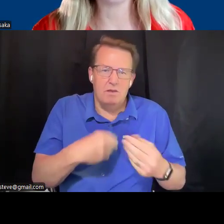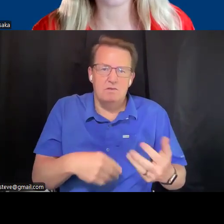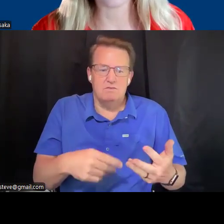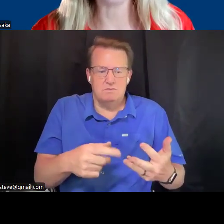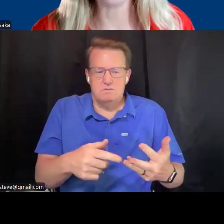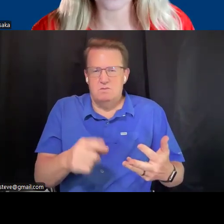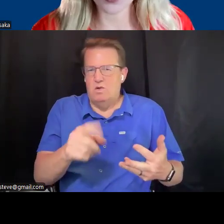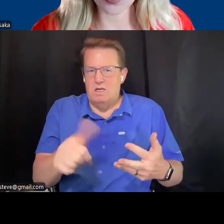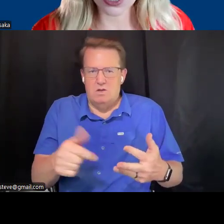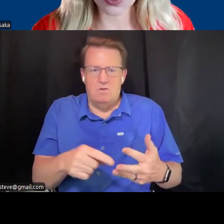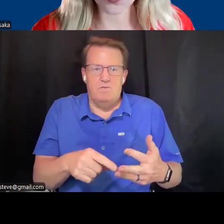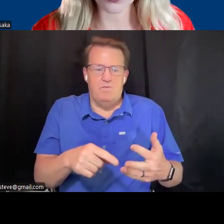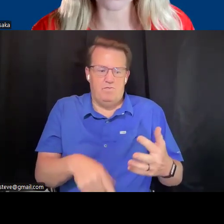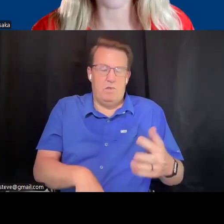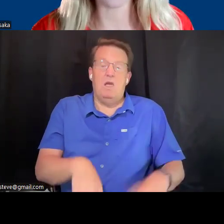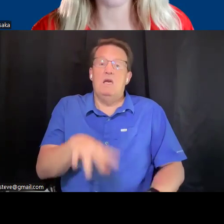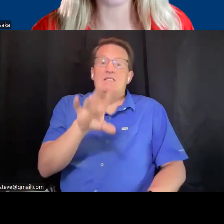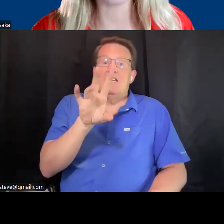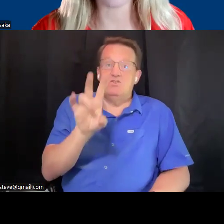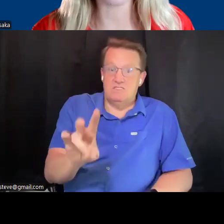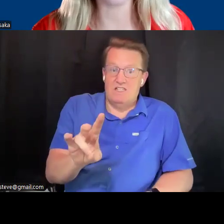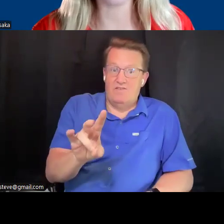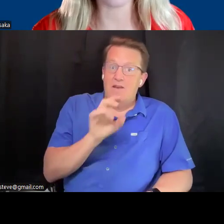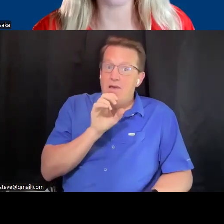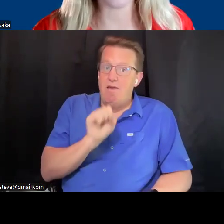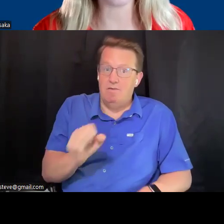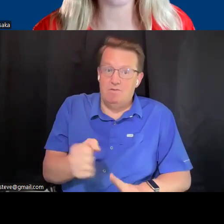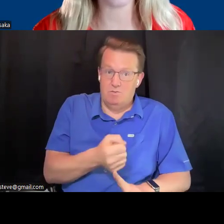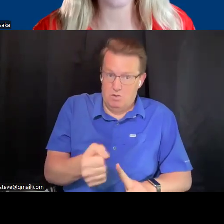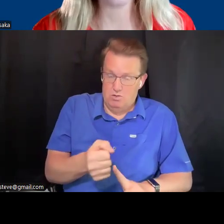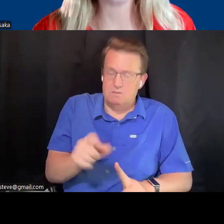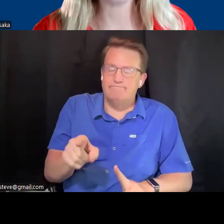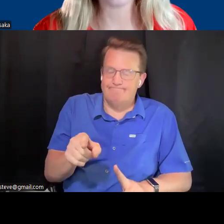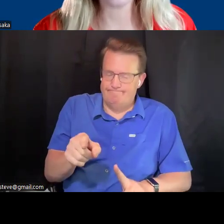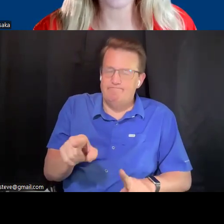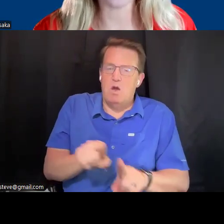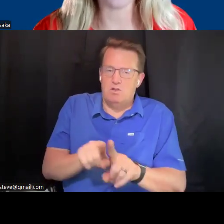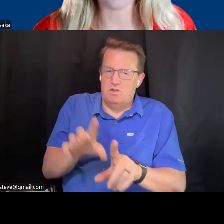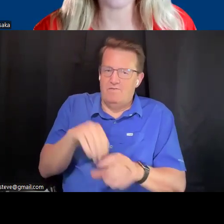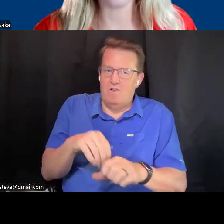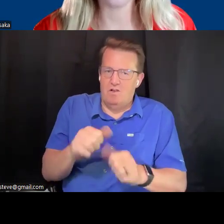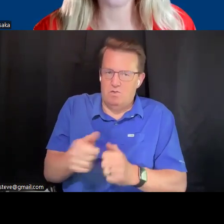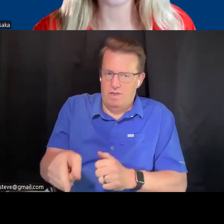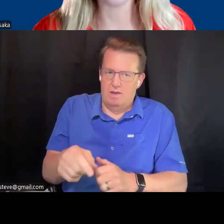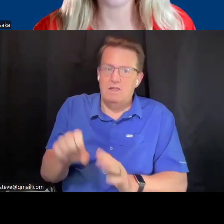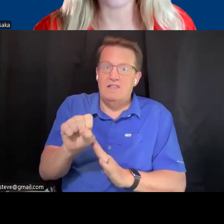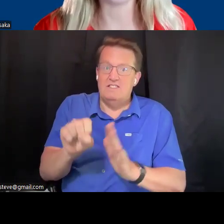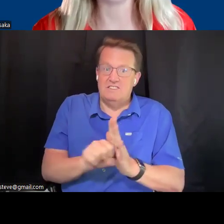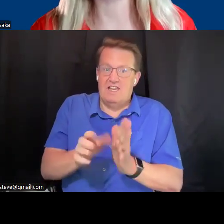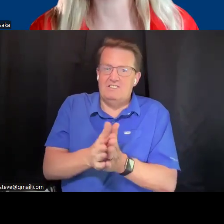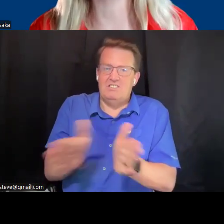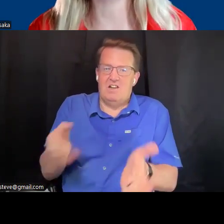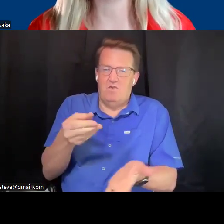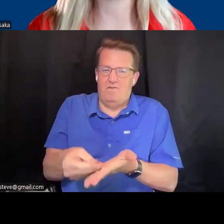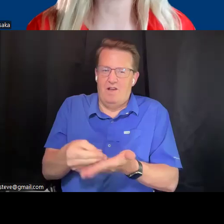VII elder abuse would also fall into these factors and weights. The state general fund, which